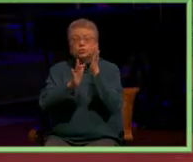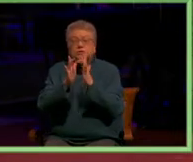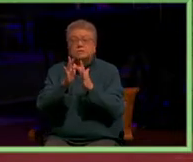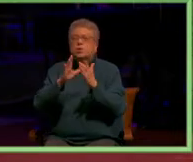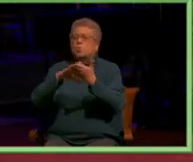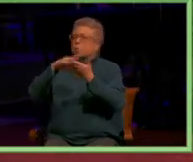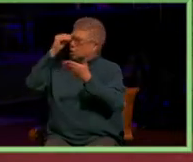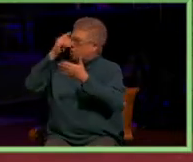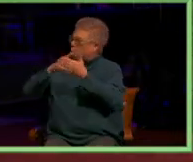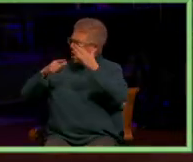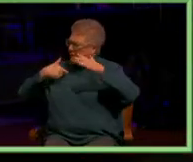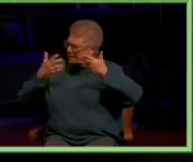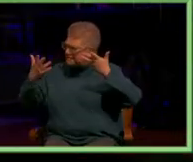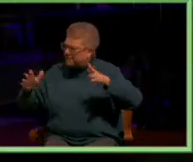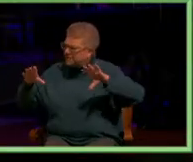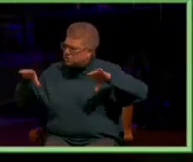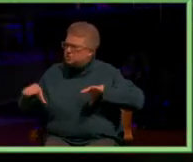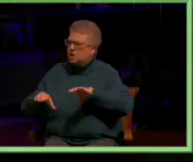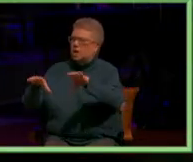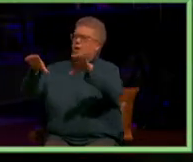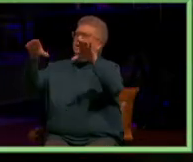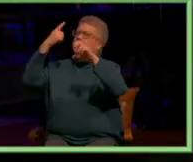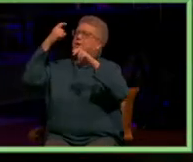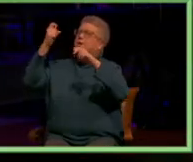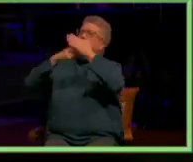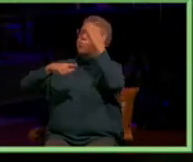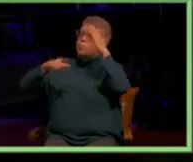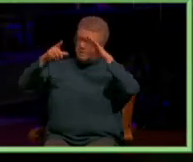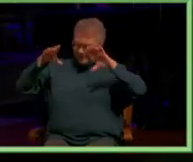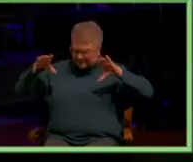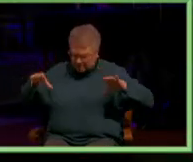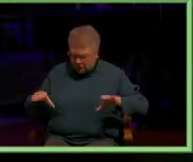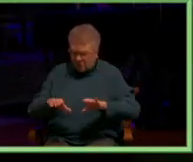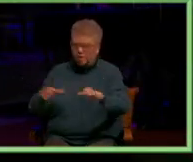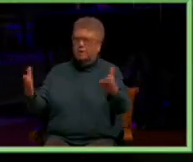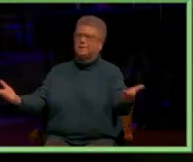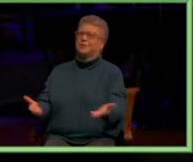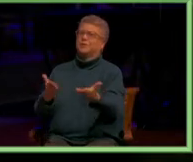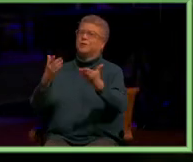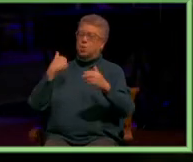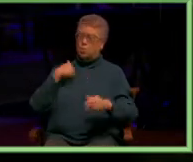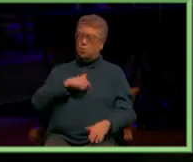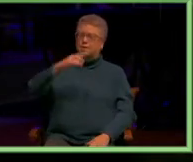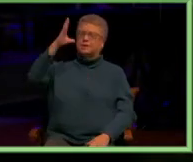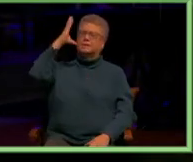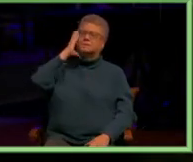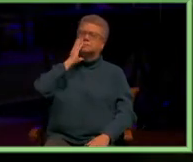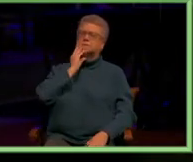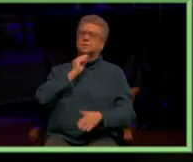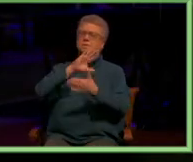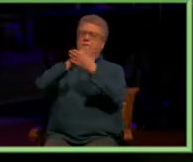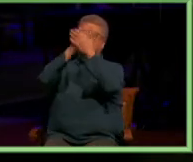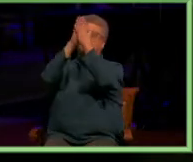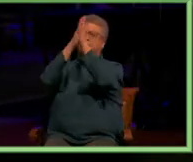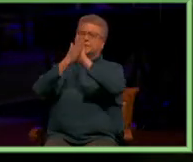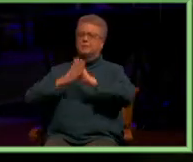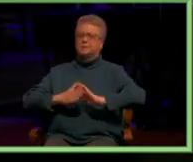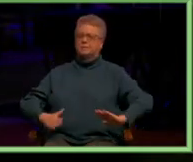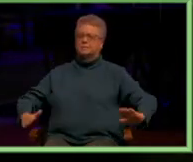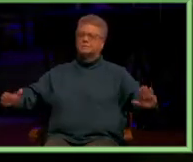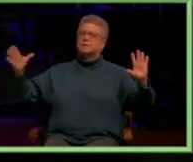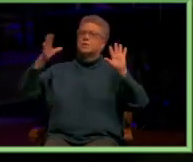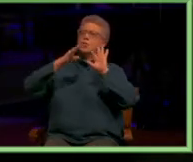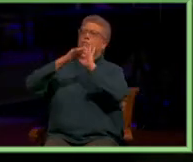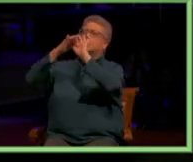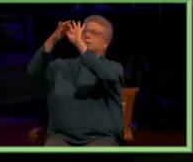Jesus has done. And because of who he is and what he has done, we can have peace with God.